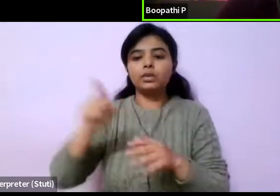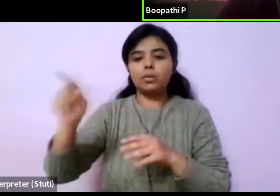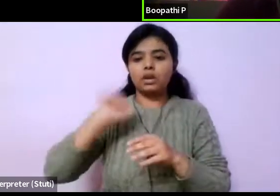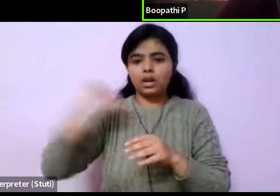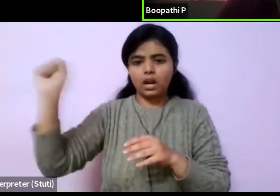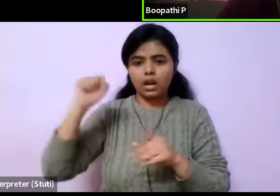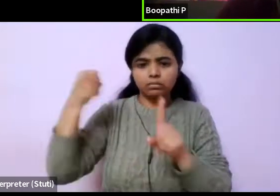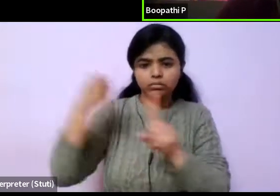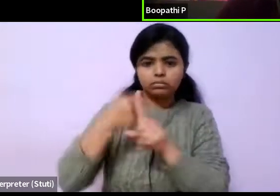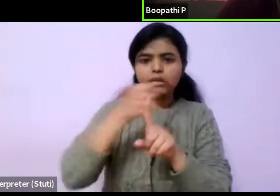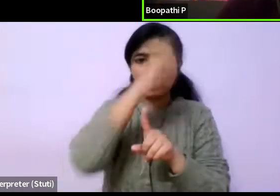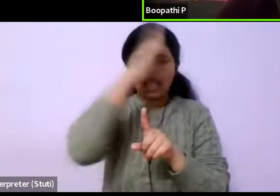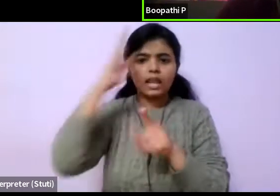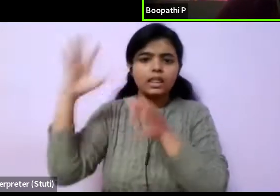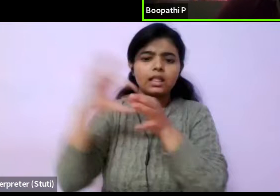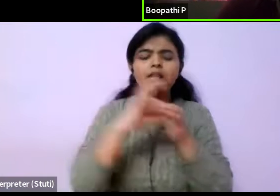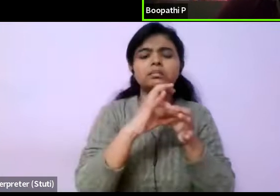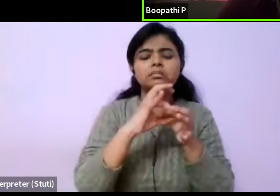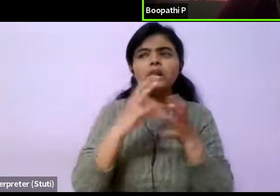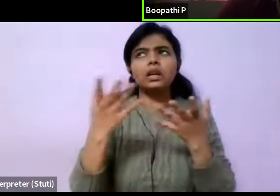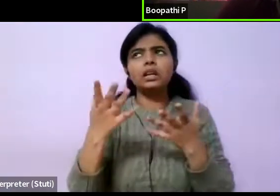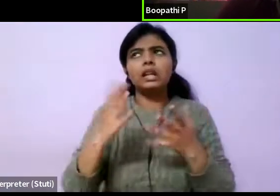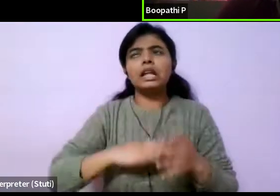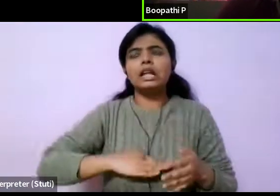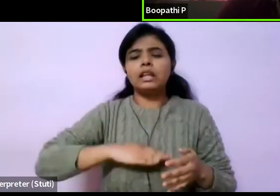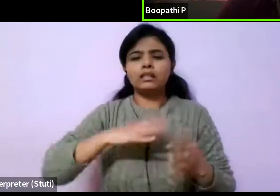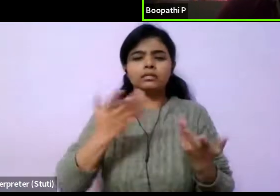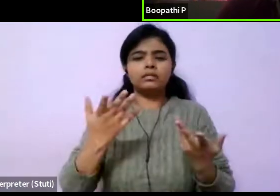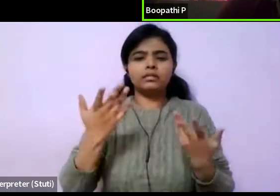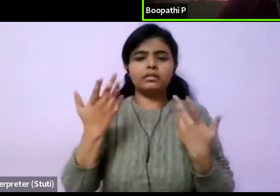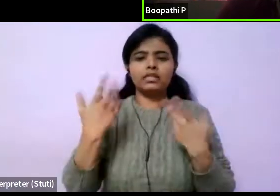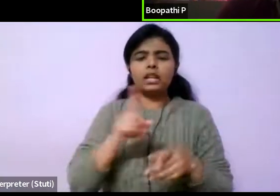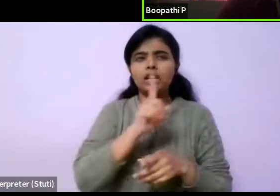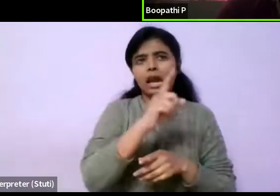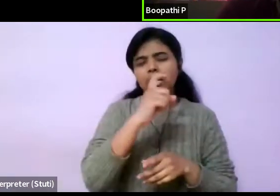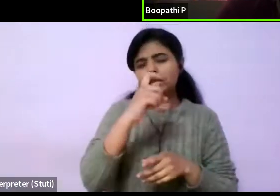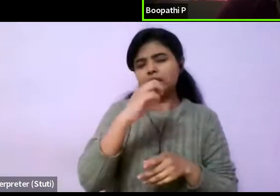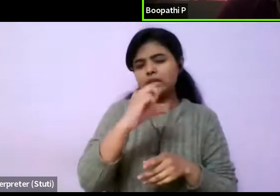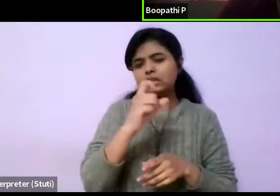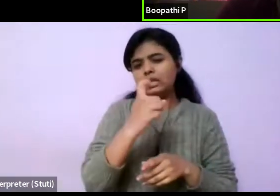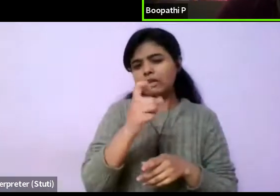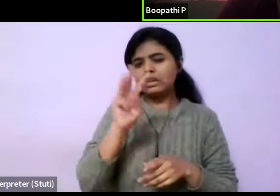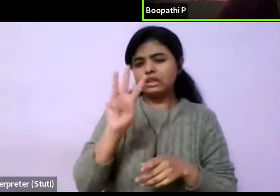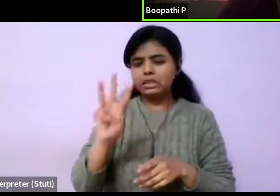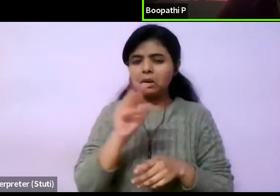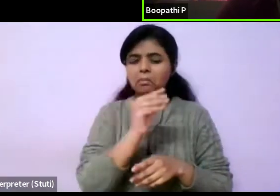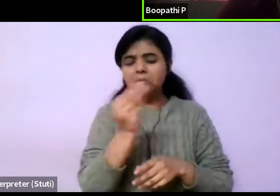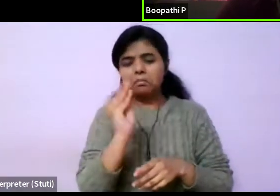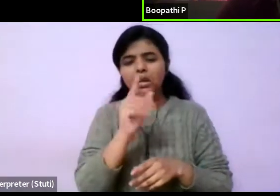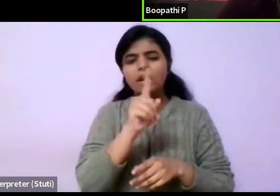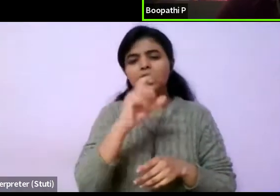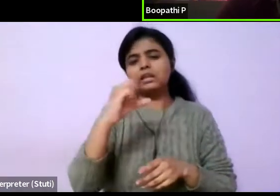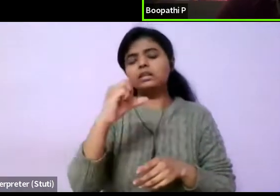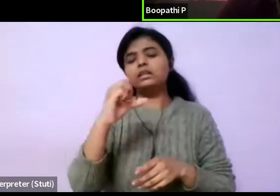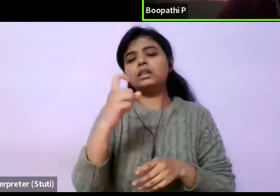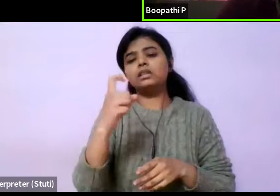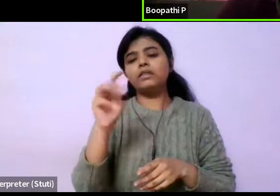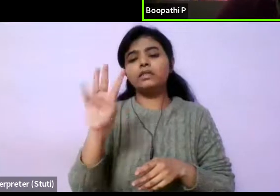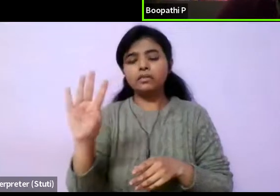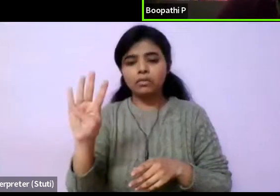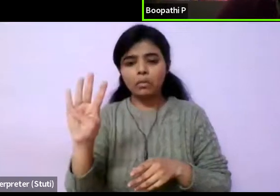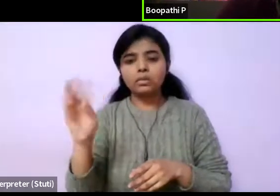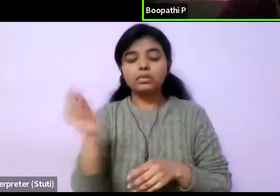in the academics also. What actually, NFB did it in 1973 and 1974. Like Kenneth Jenigan delivered